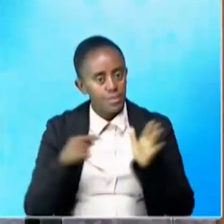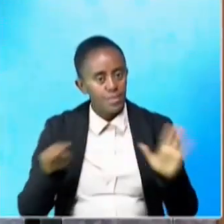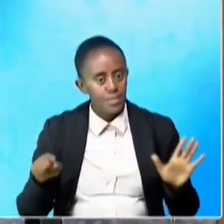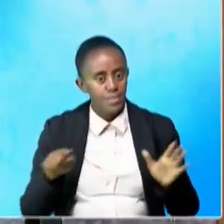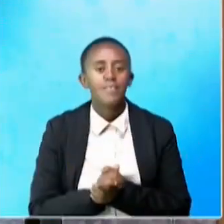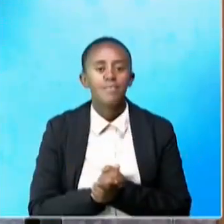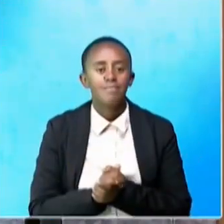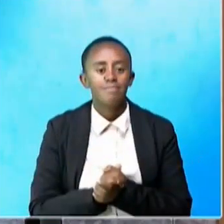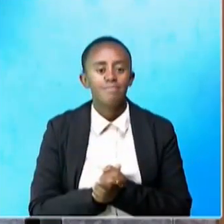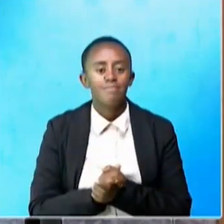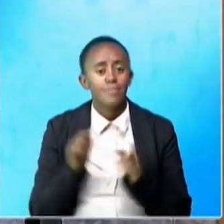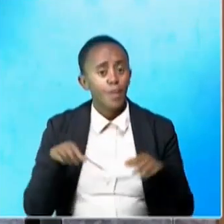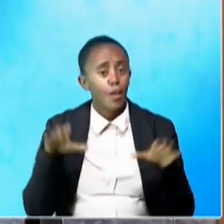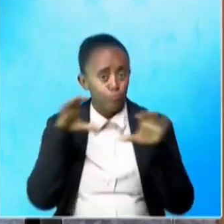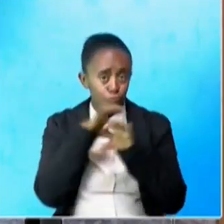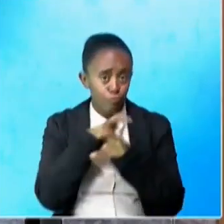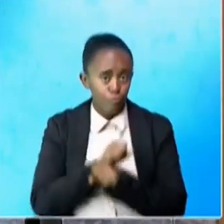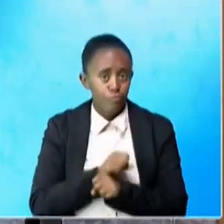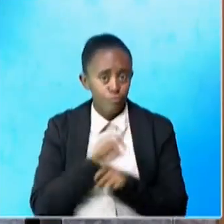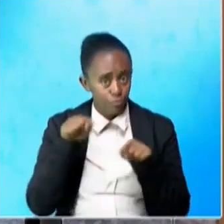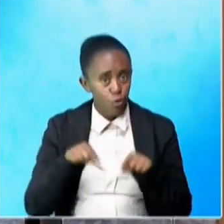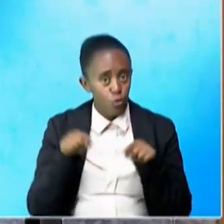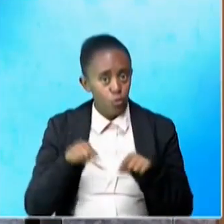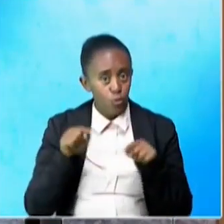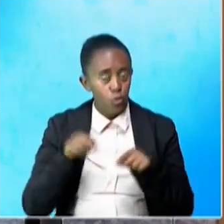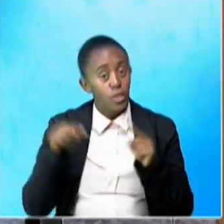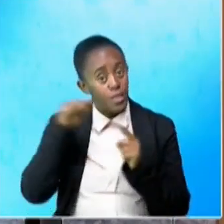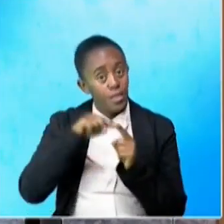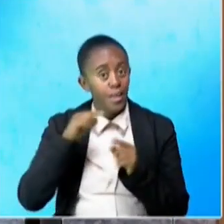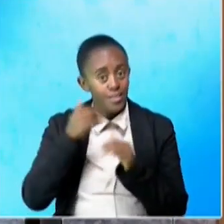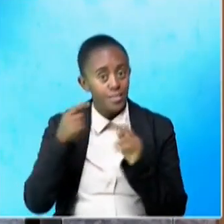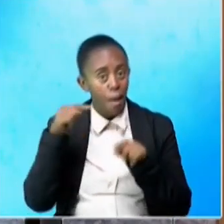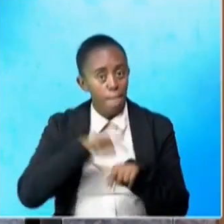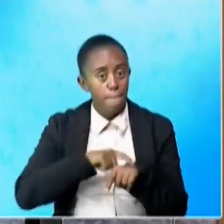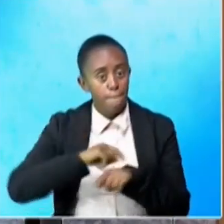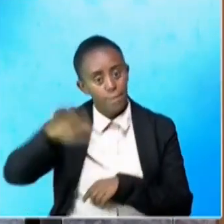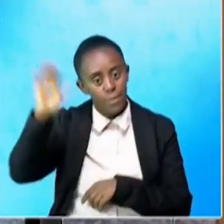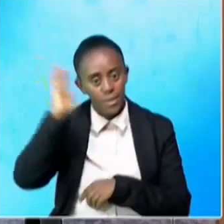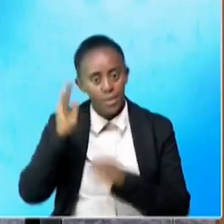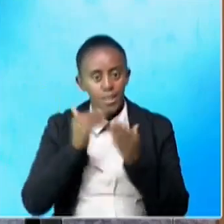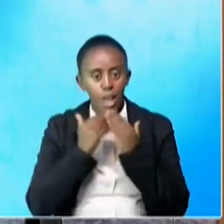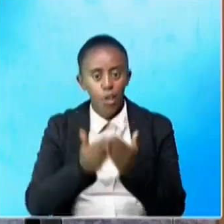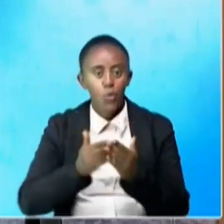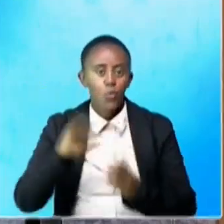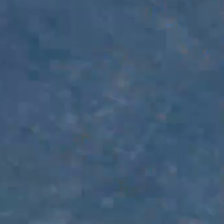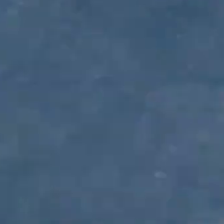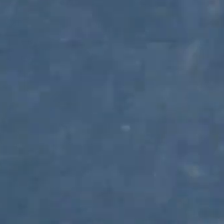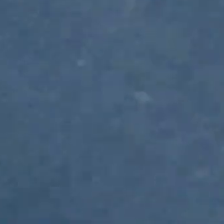That's all, students, for today. Till we meet next time. Thank you. Goodbye.